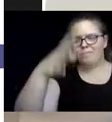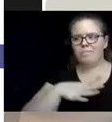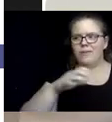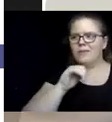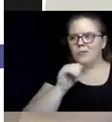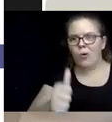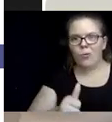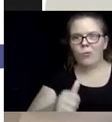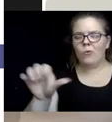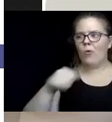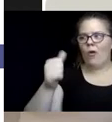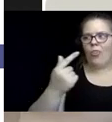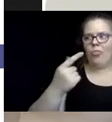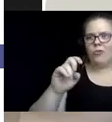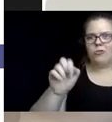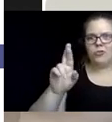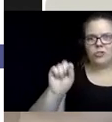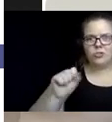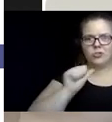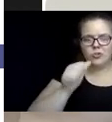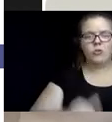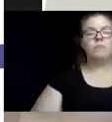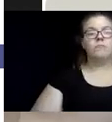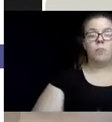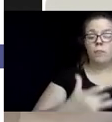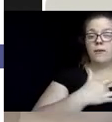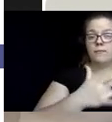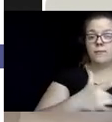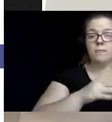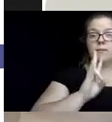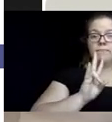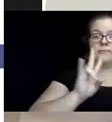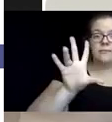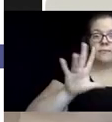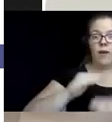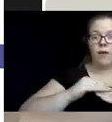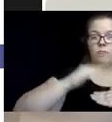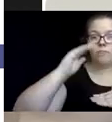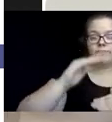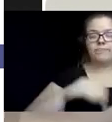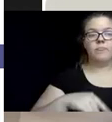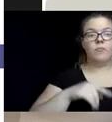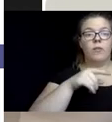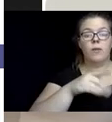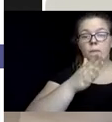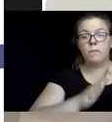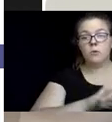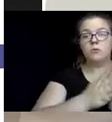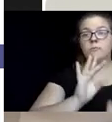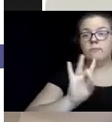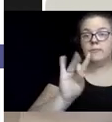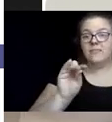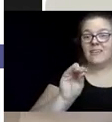genders. Usually the person is over 75. And once a person turns 80, they're abused at